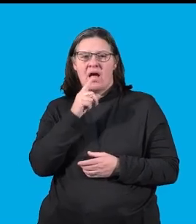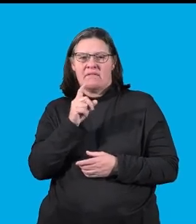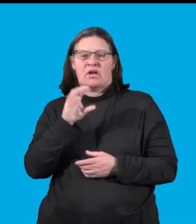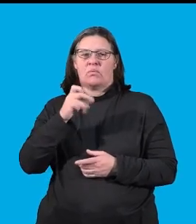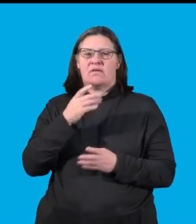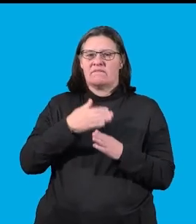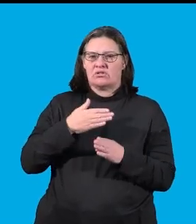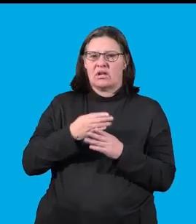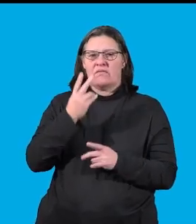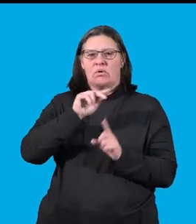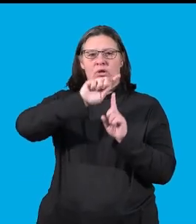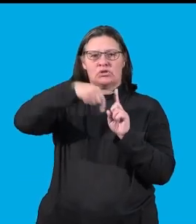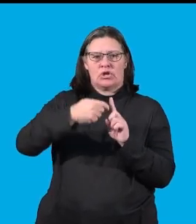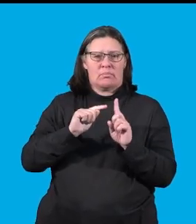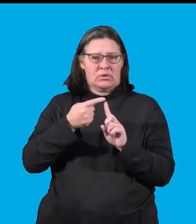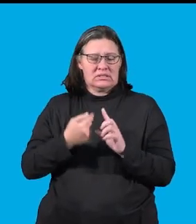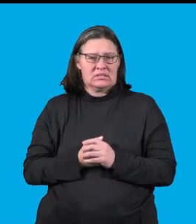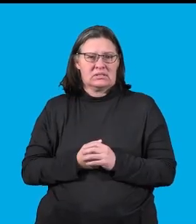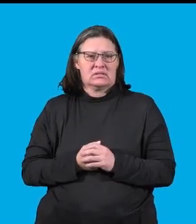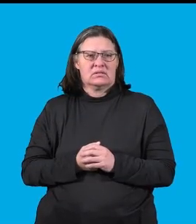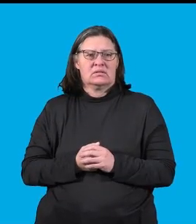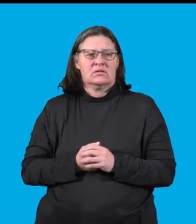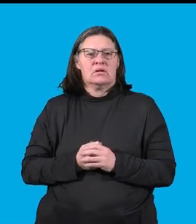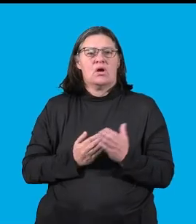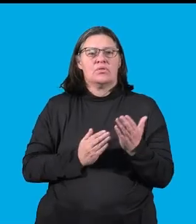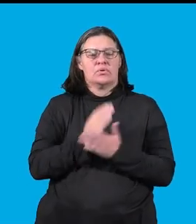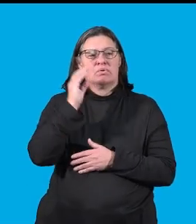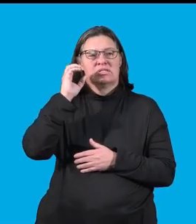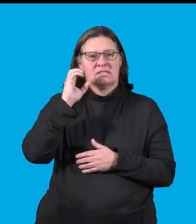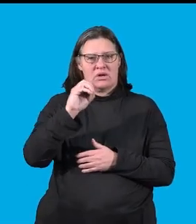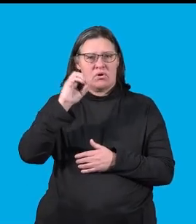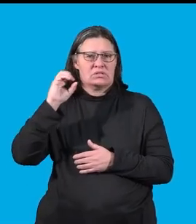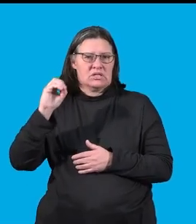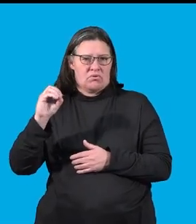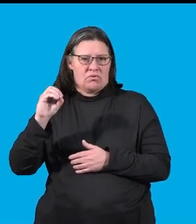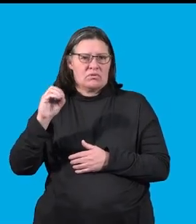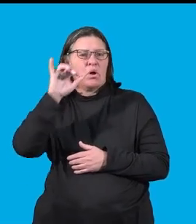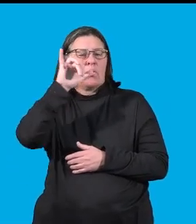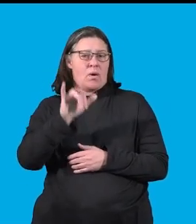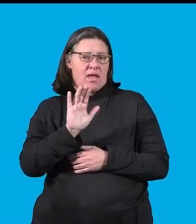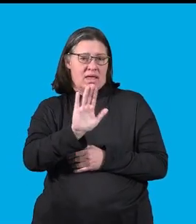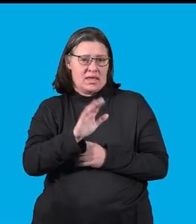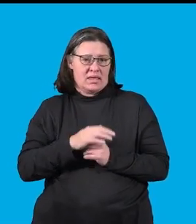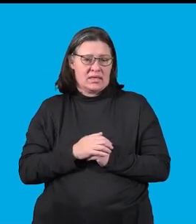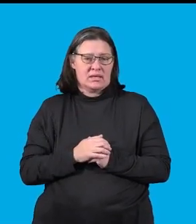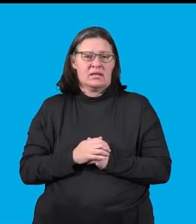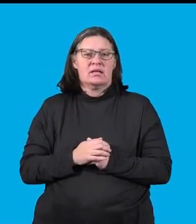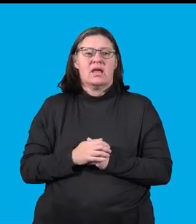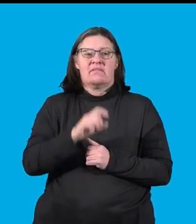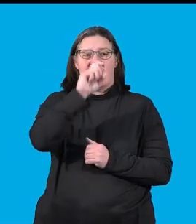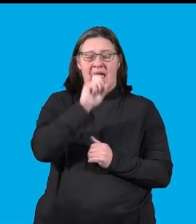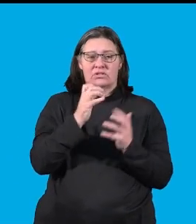can see that. It's got 2 turning points. And we can see that it passes through the point 0, 0. That's our y-intercept. They've given us